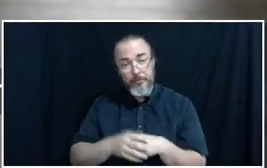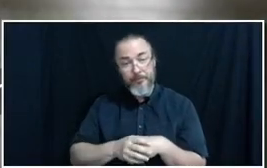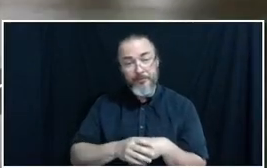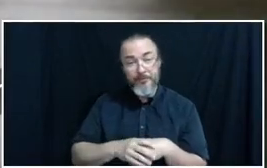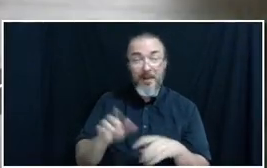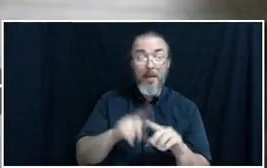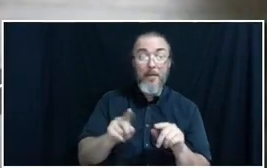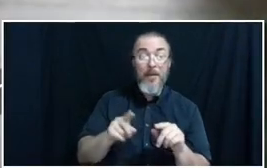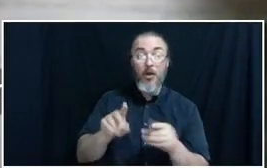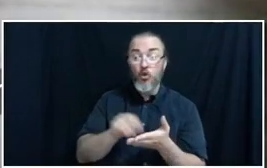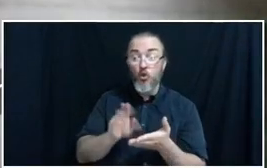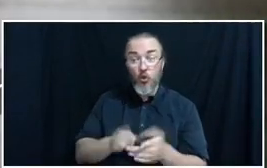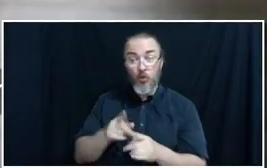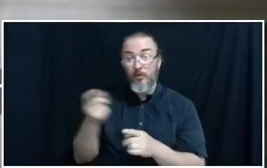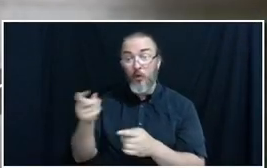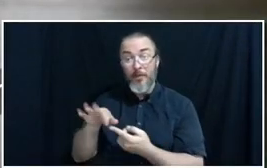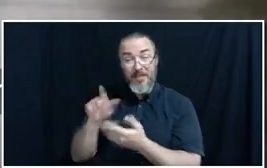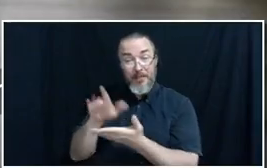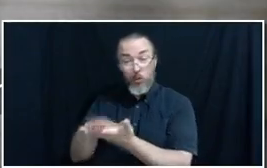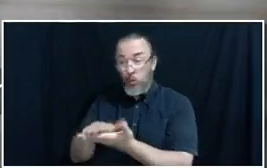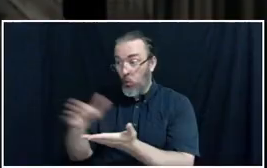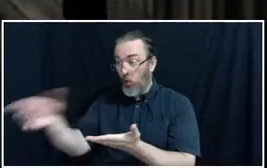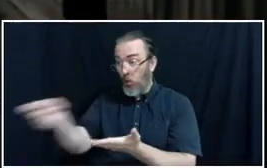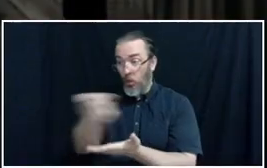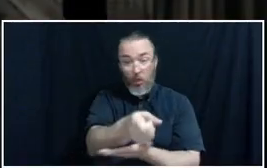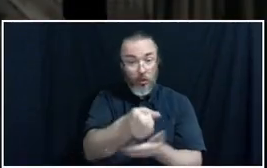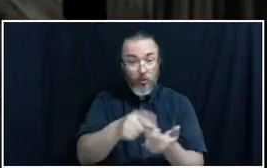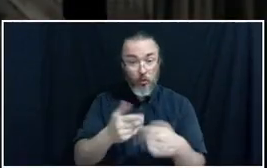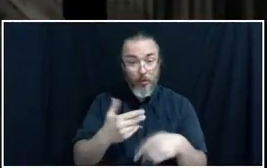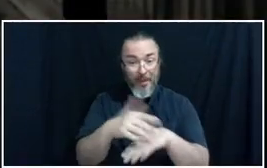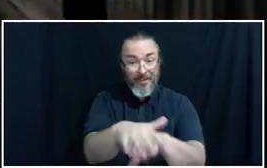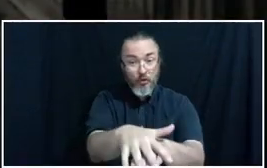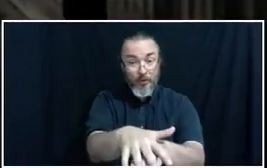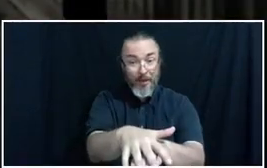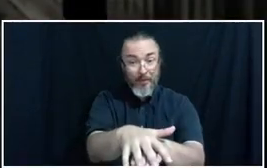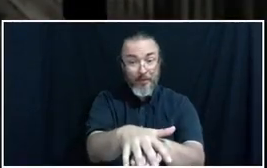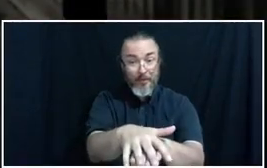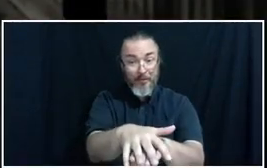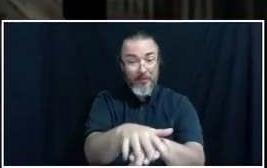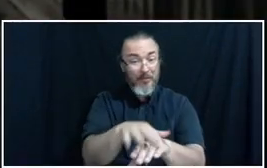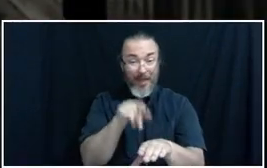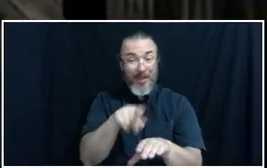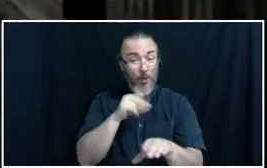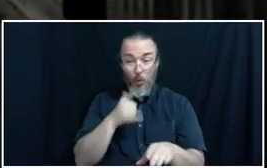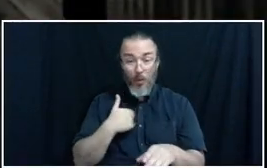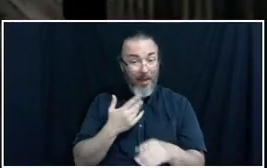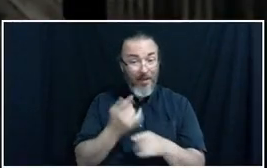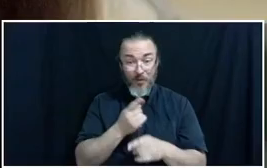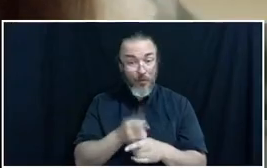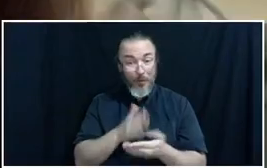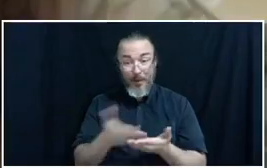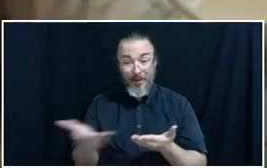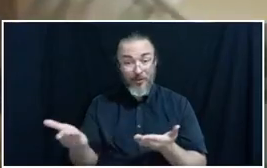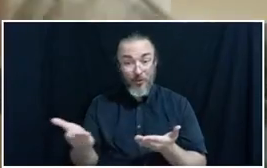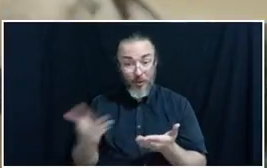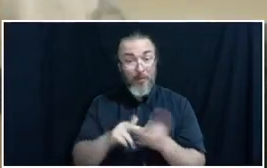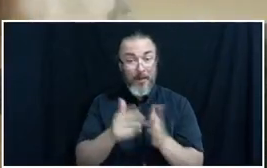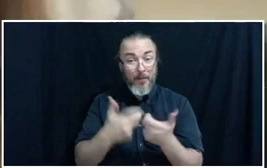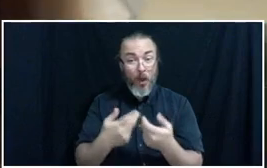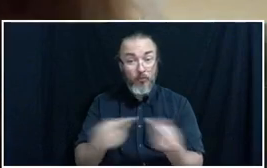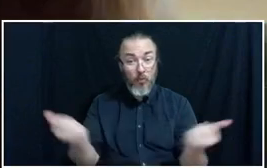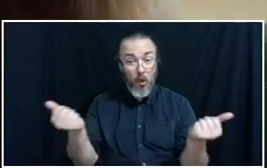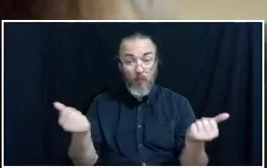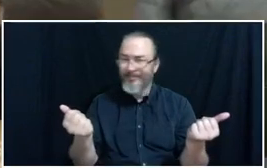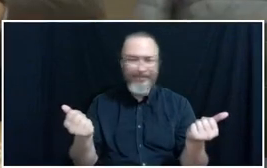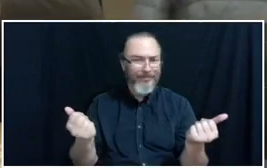from special schools into mainstream schools that lack the appropriate resources will not work. It requires